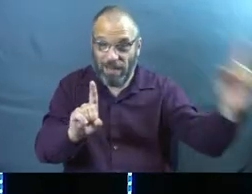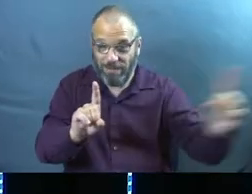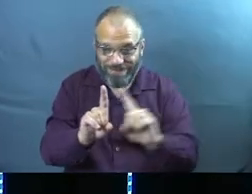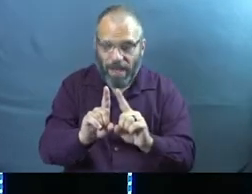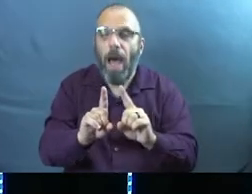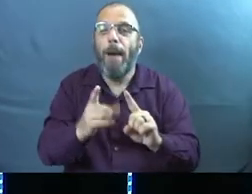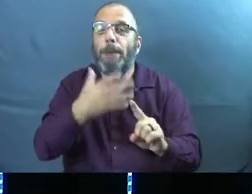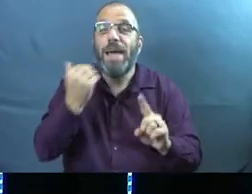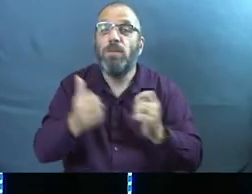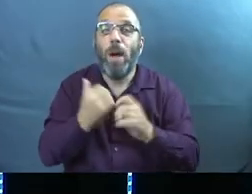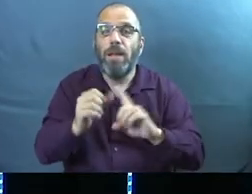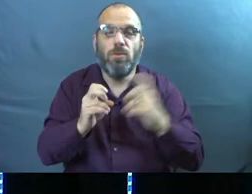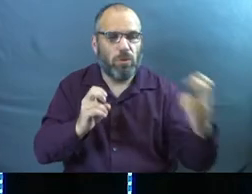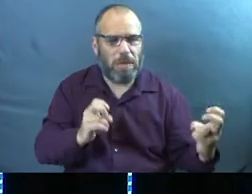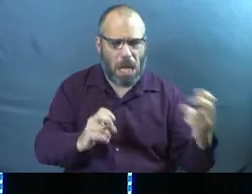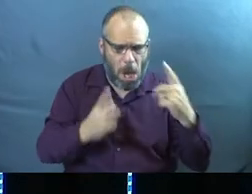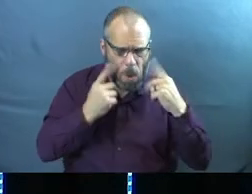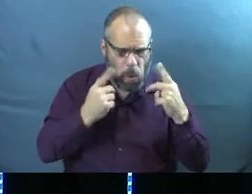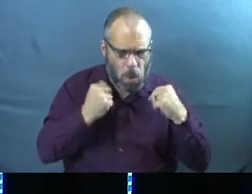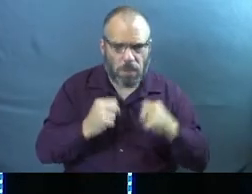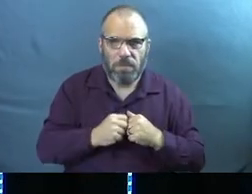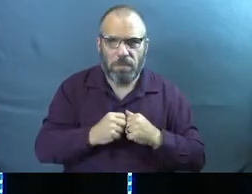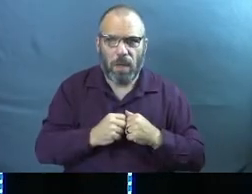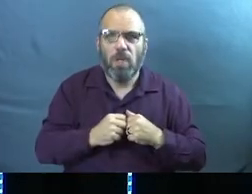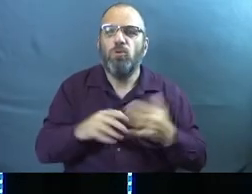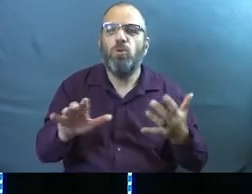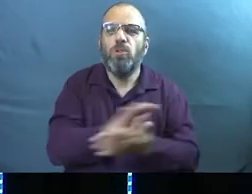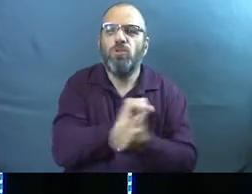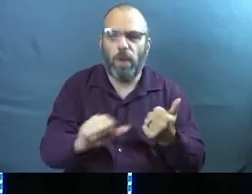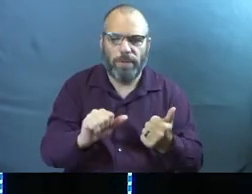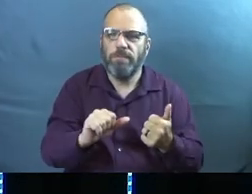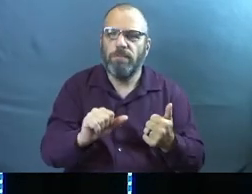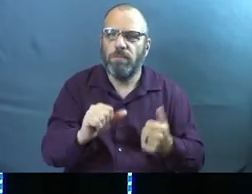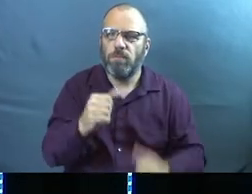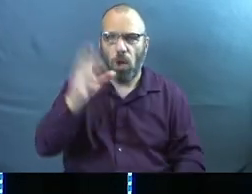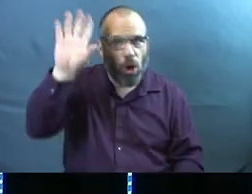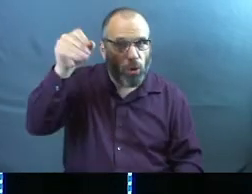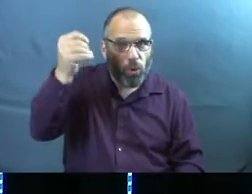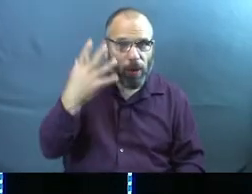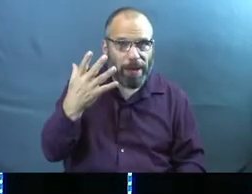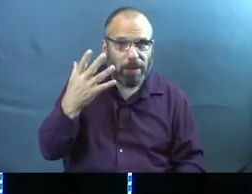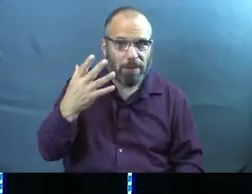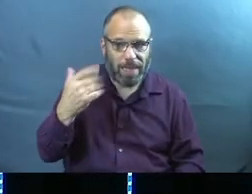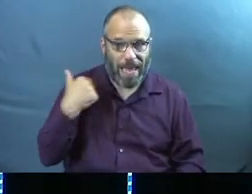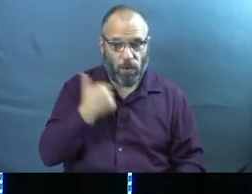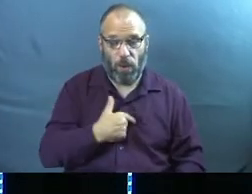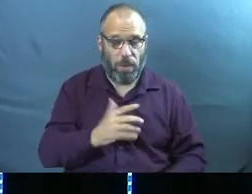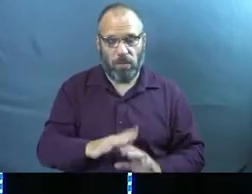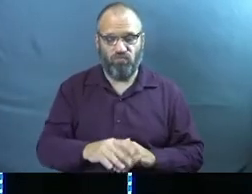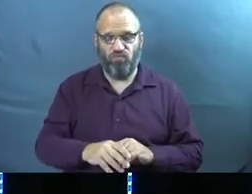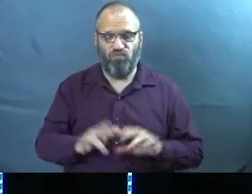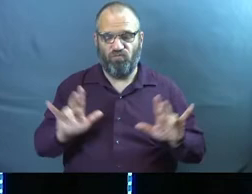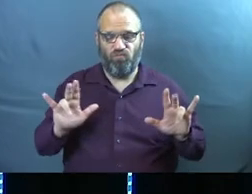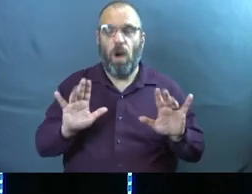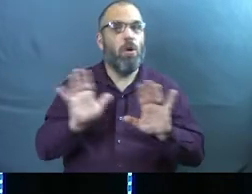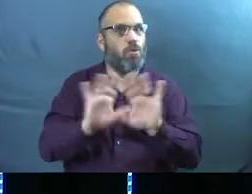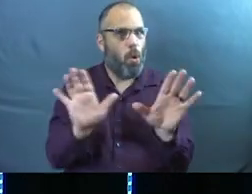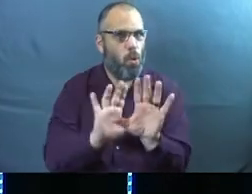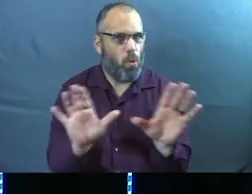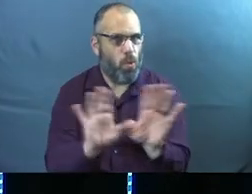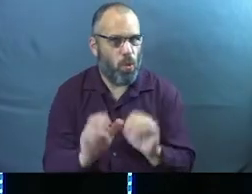It's in his best interest to shut down grace. And we think we're being noble. No, we're not.